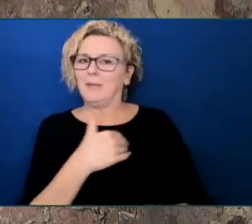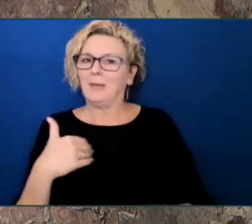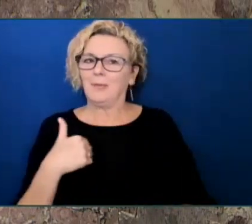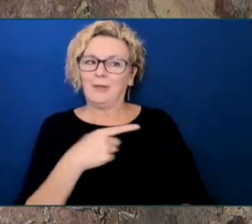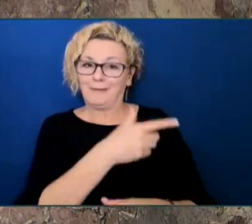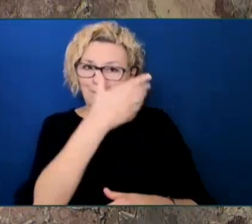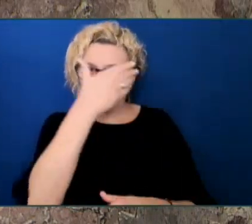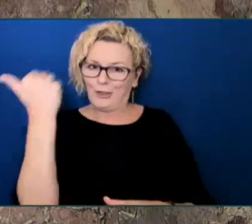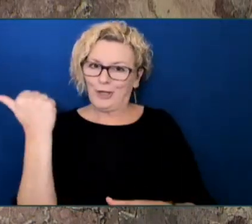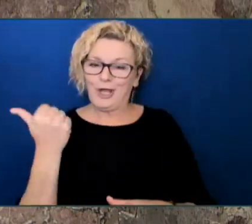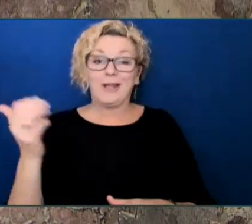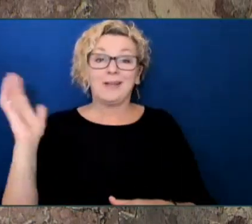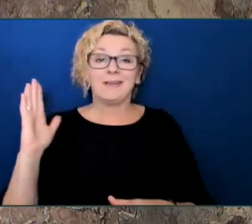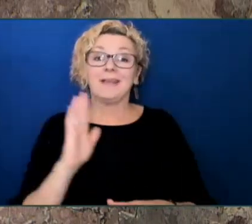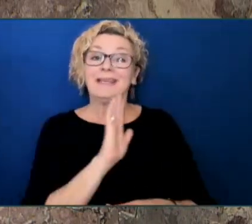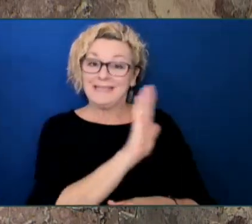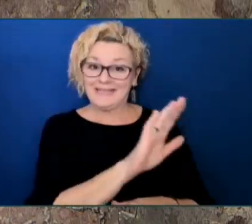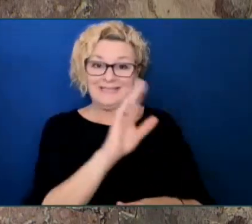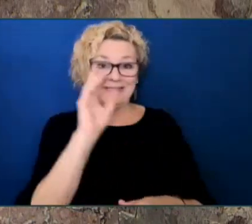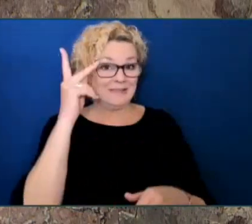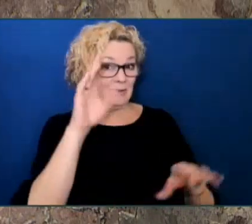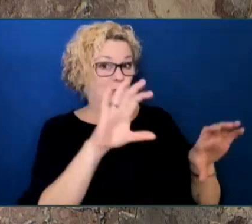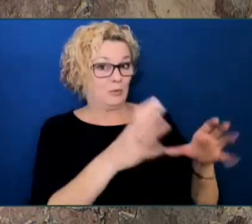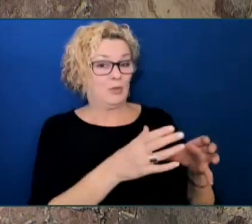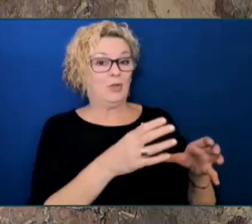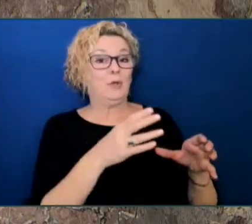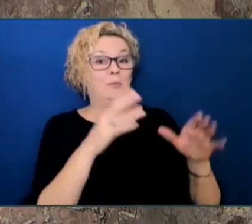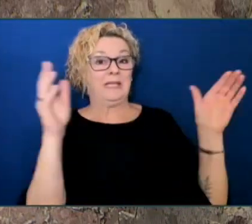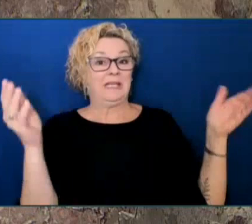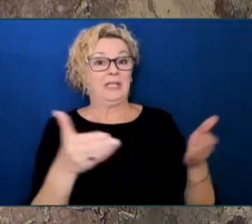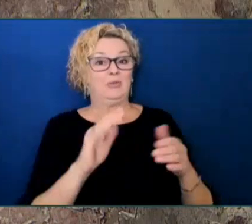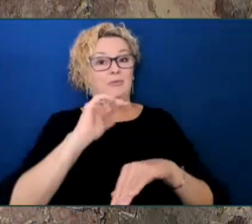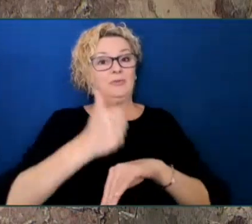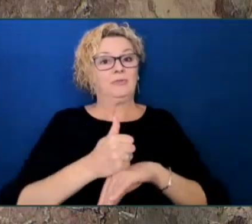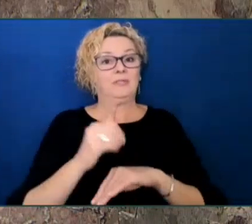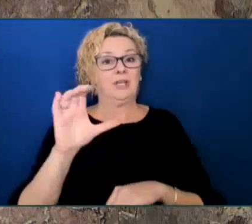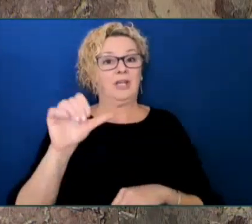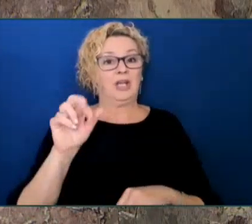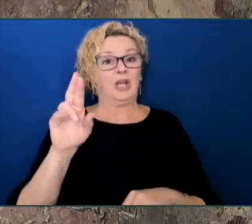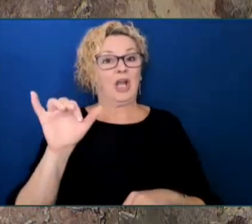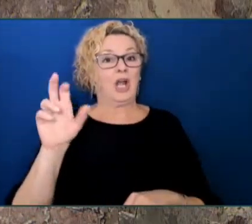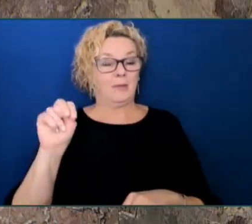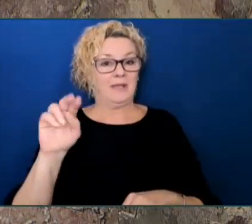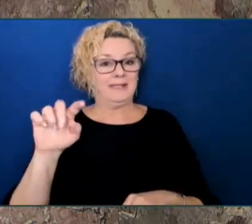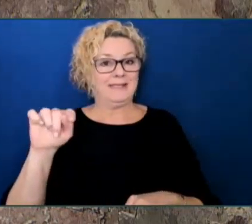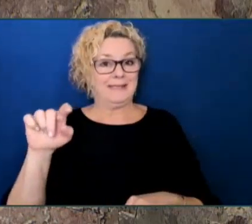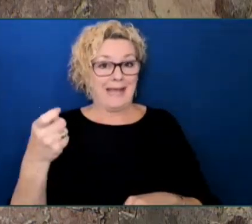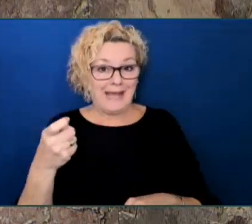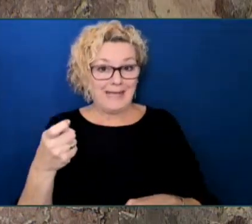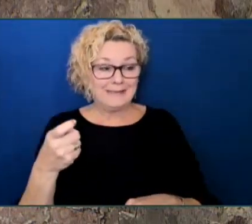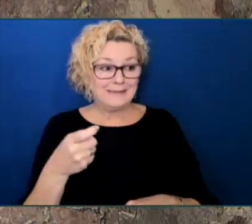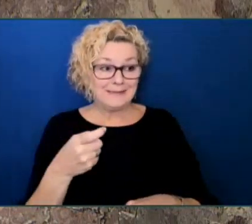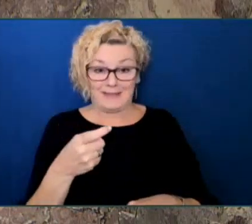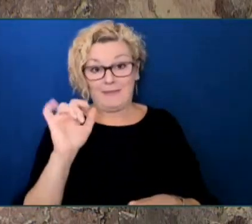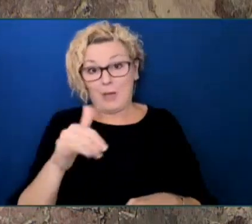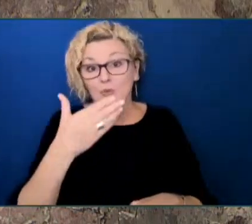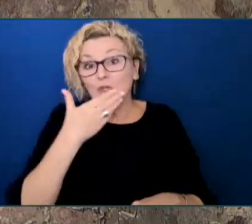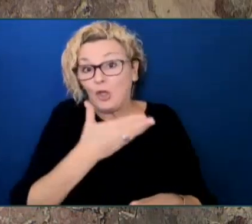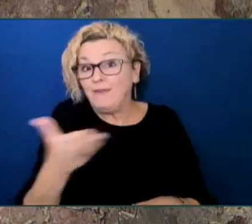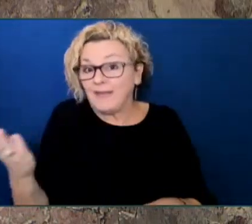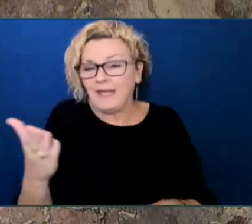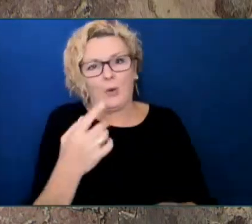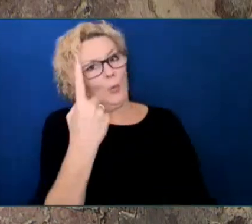party that introduced the carbon tax in one of the few good things I would ever give the former Liberal government credit for.